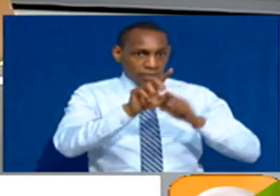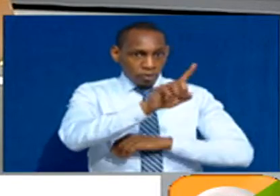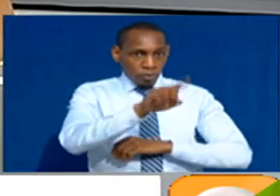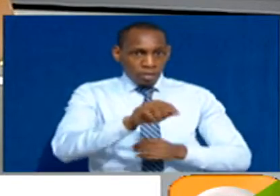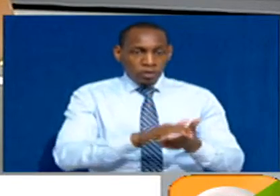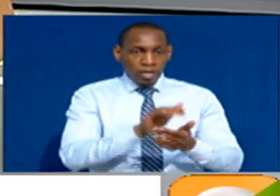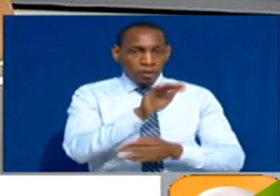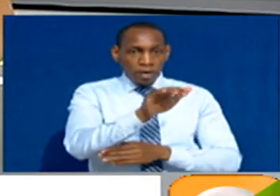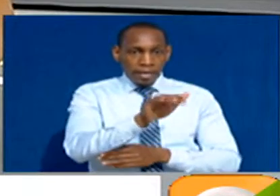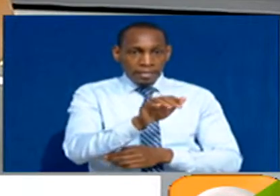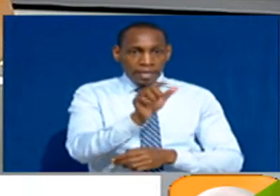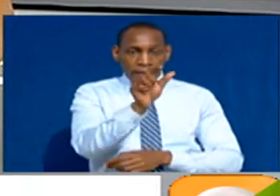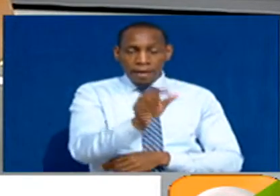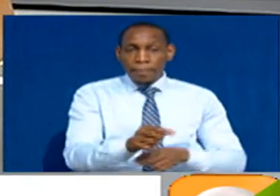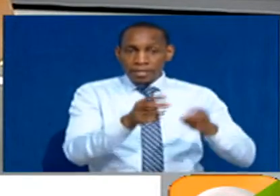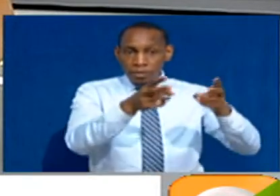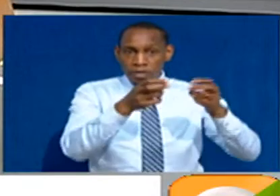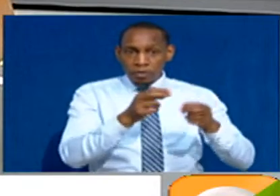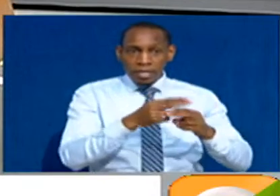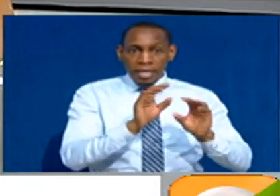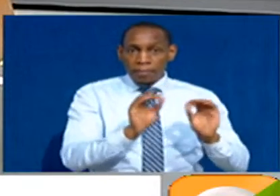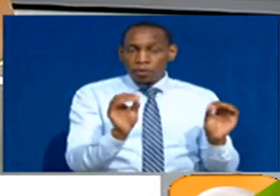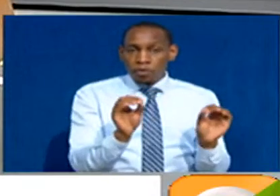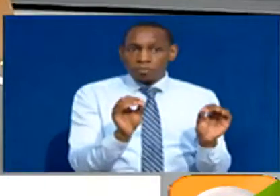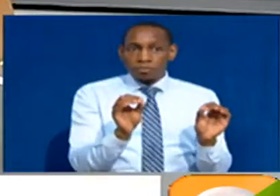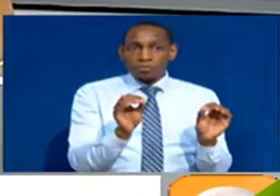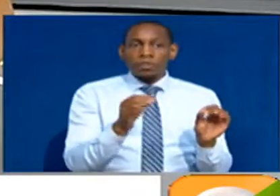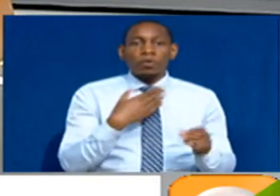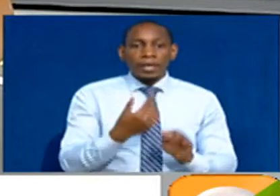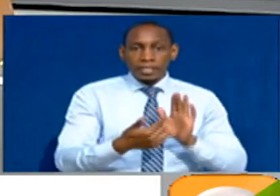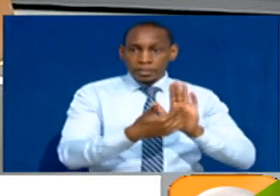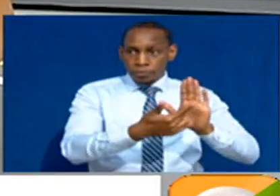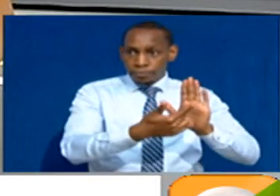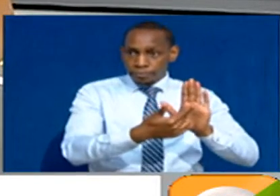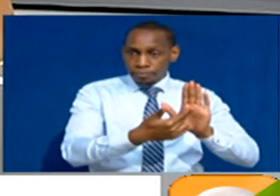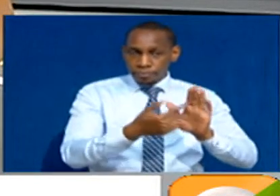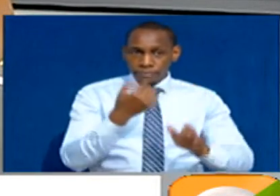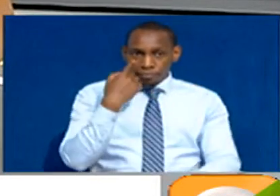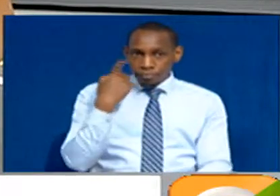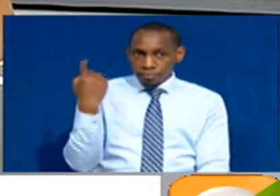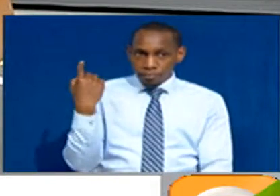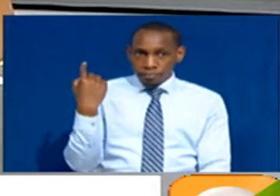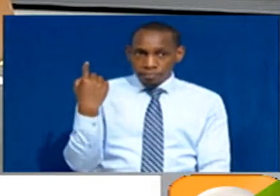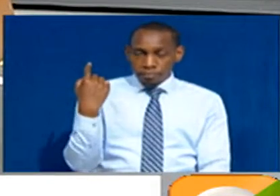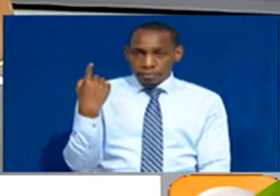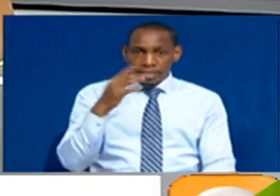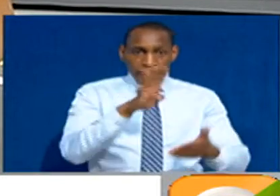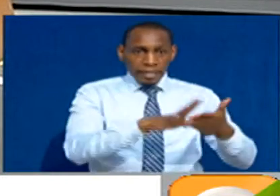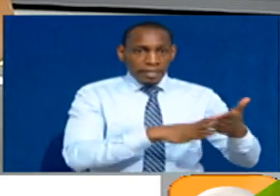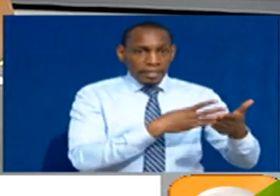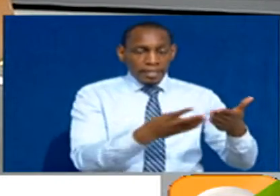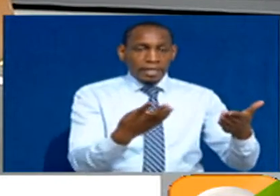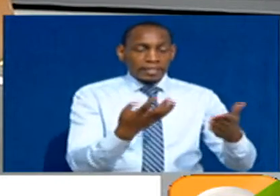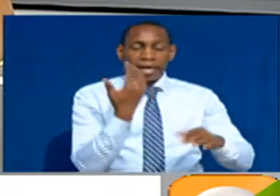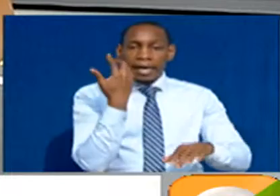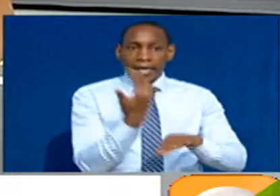question that was posed by a viewer anonymously, and we can go back to it. The complex web, yes,